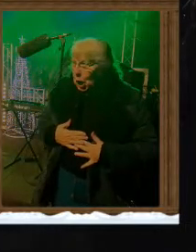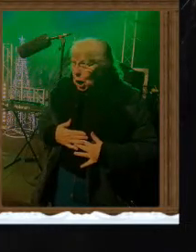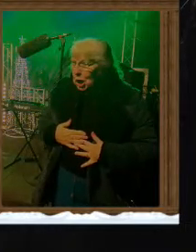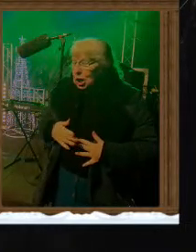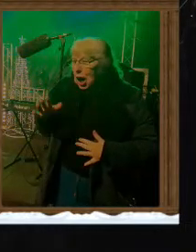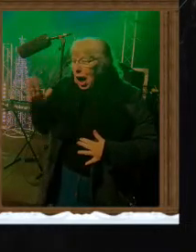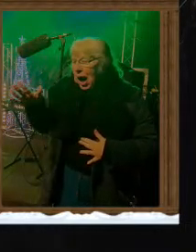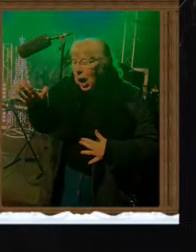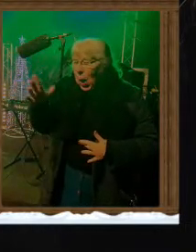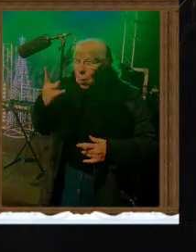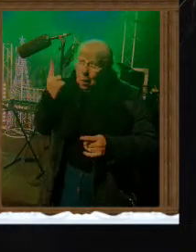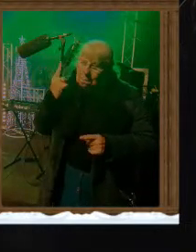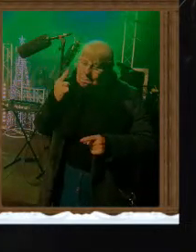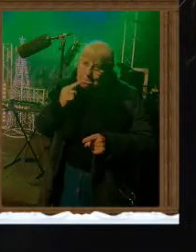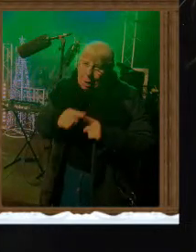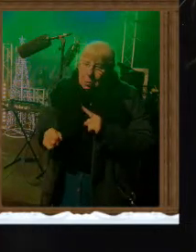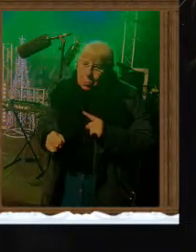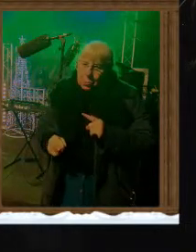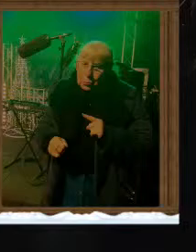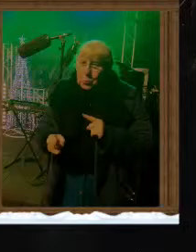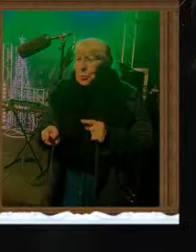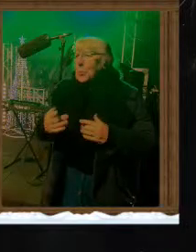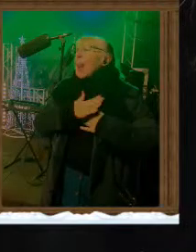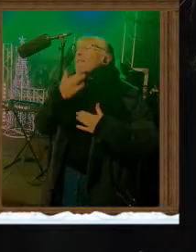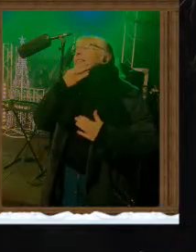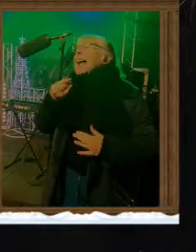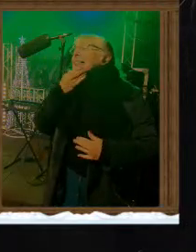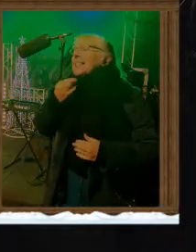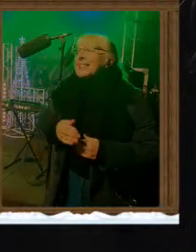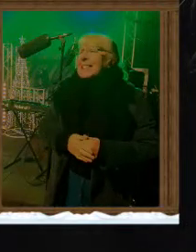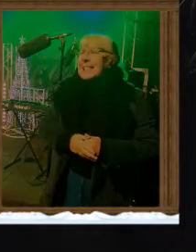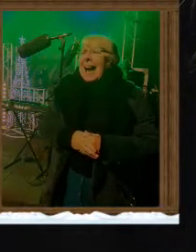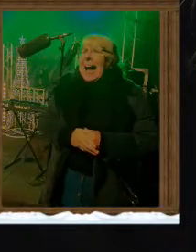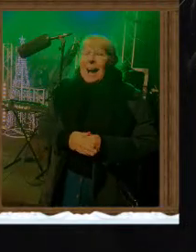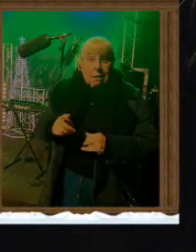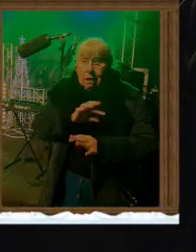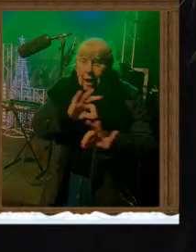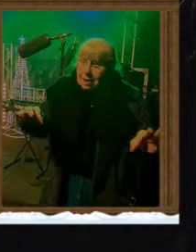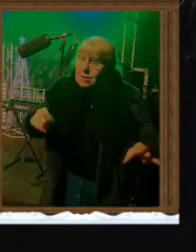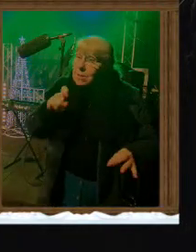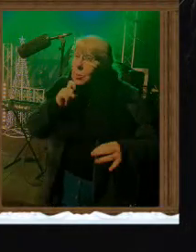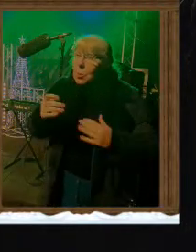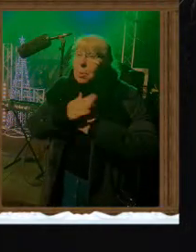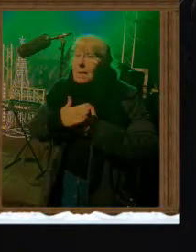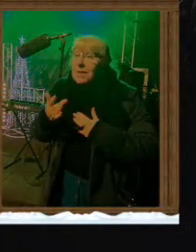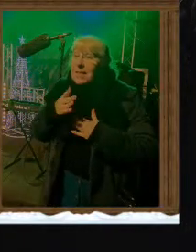thing most of all, I love Santa. Who here loves Santa?